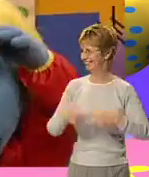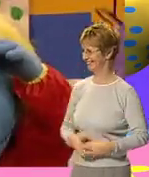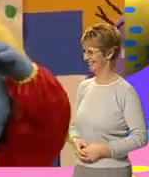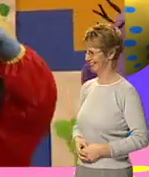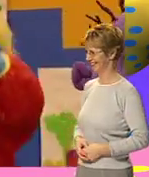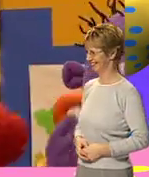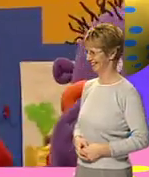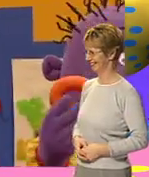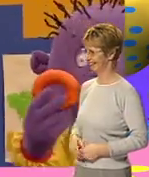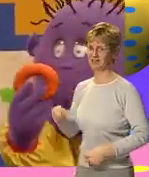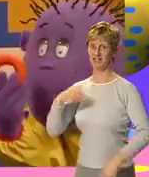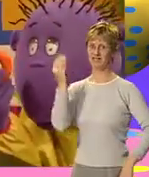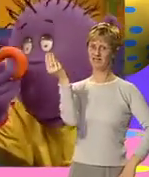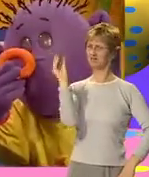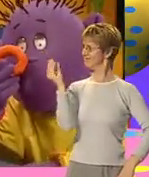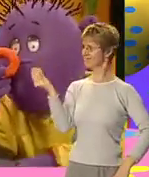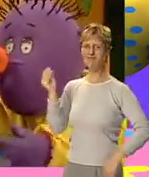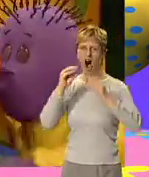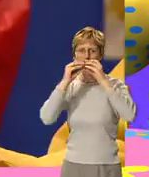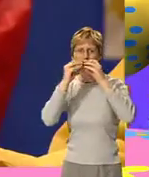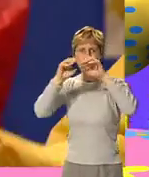glasses. Look, a donut.